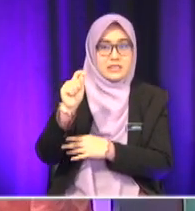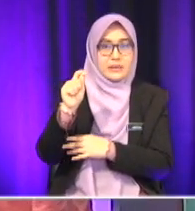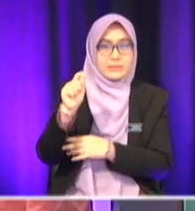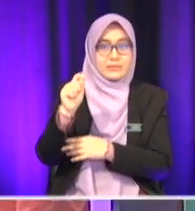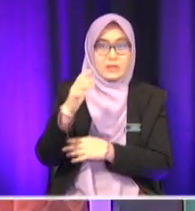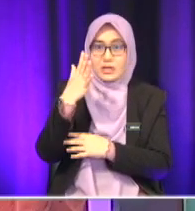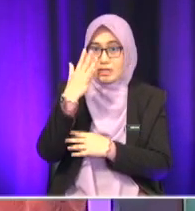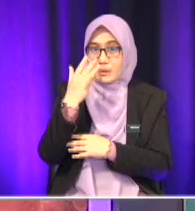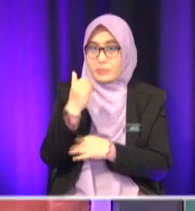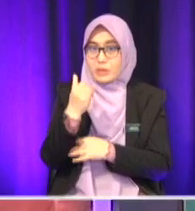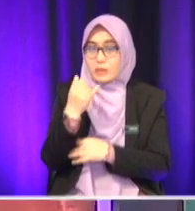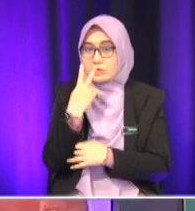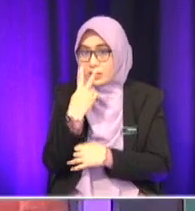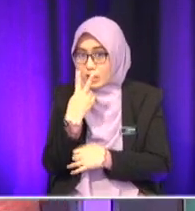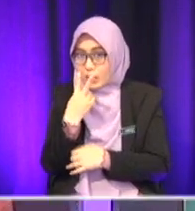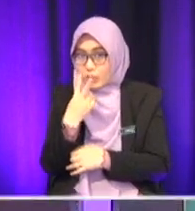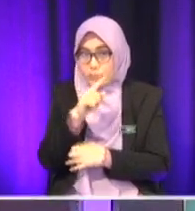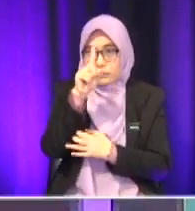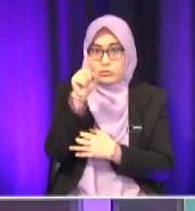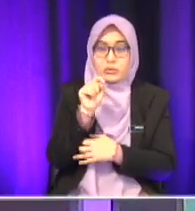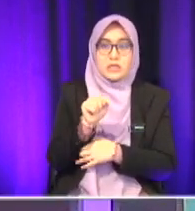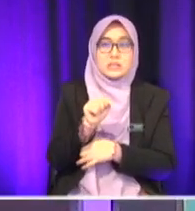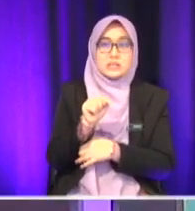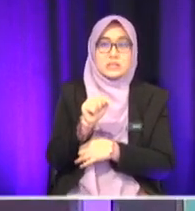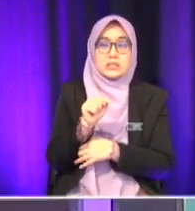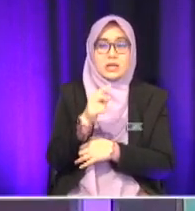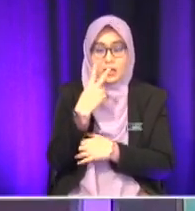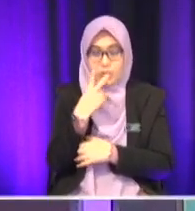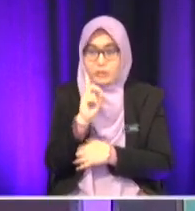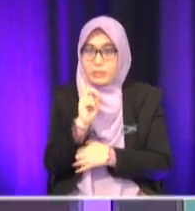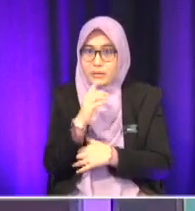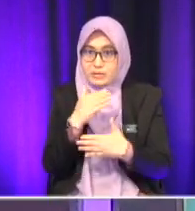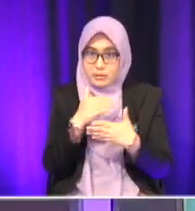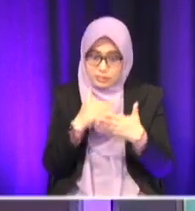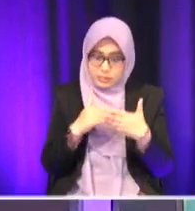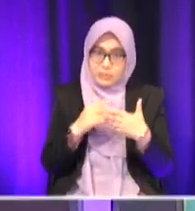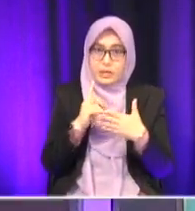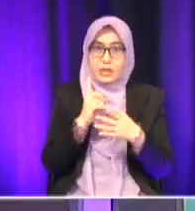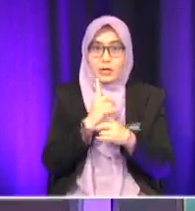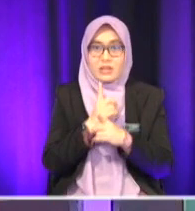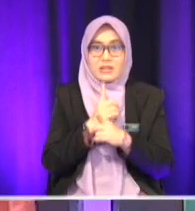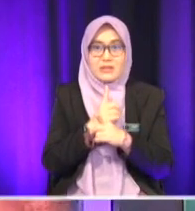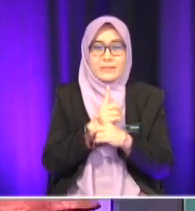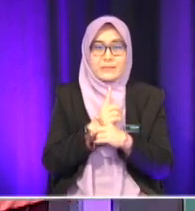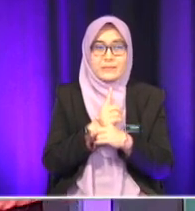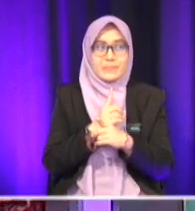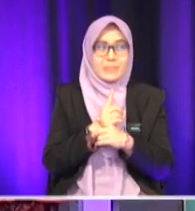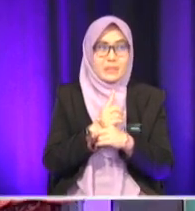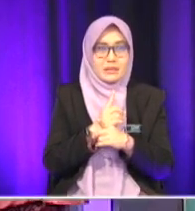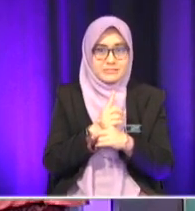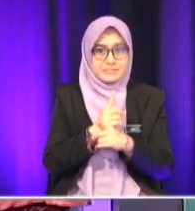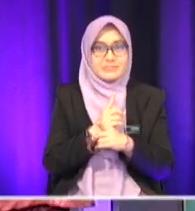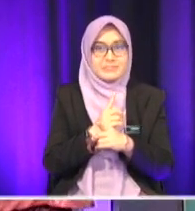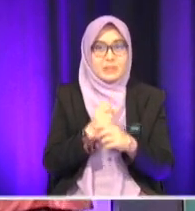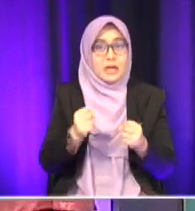at the question itself, suggest that sells. Okay? Okay, so suggesting something.